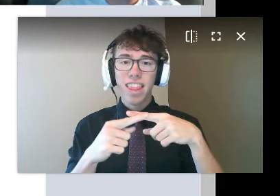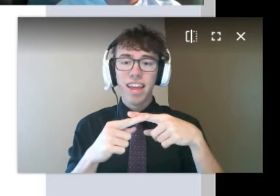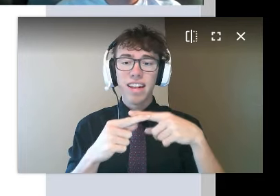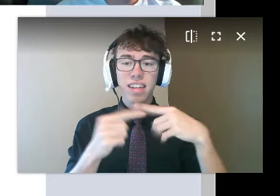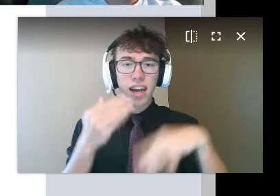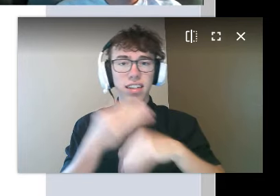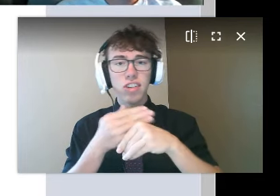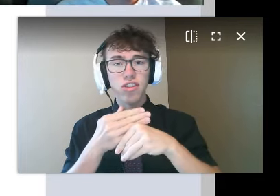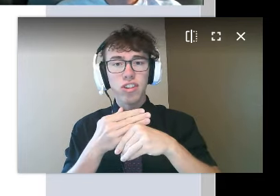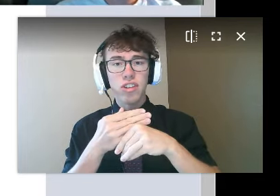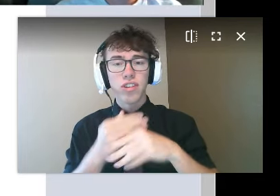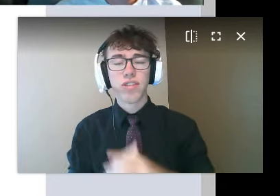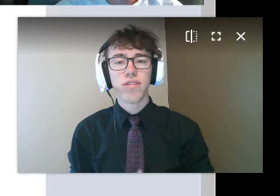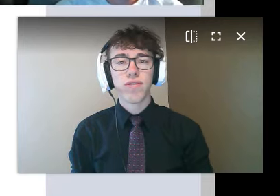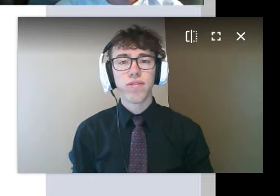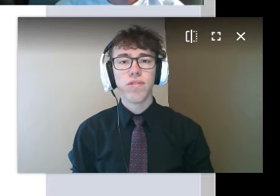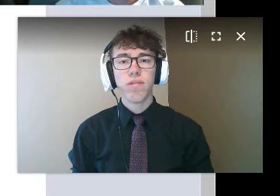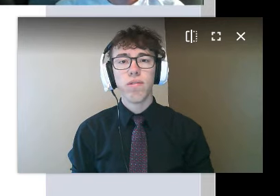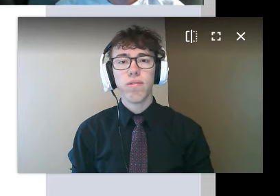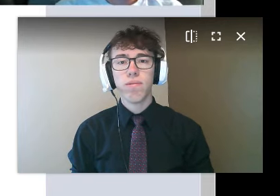another one.